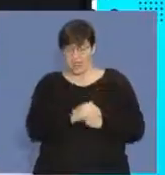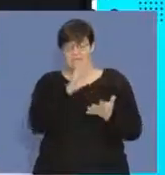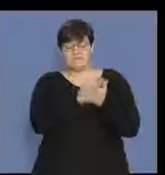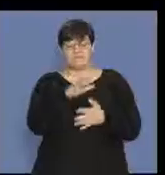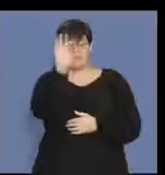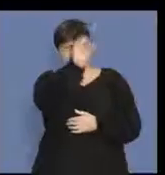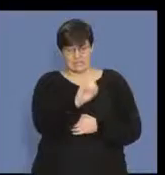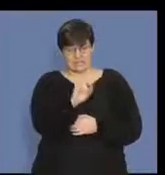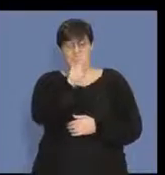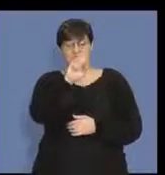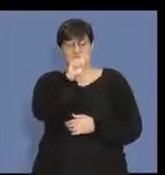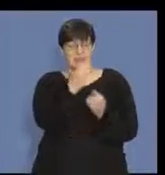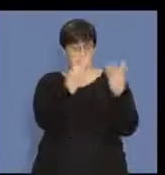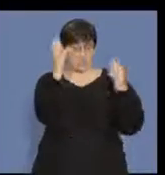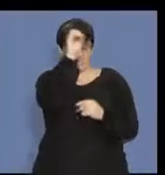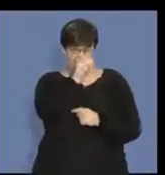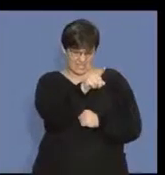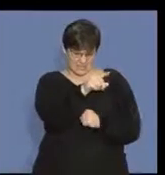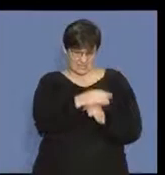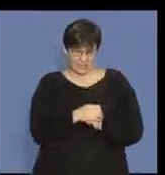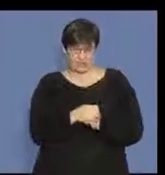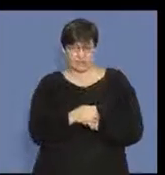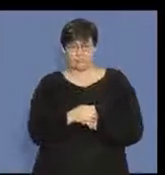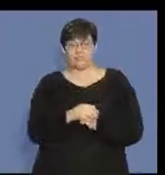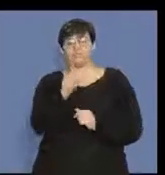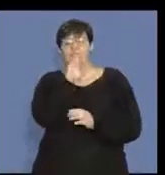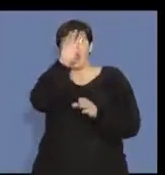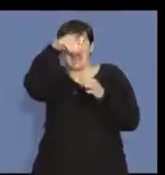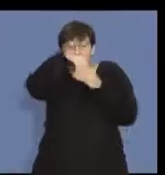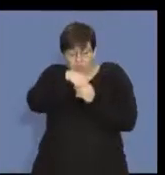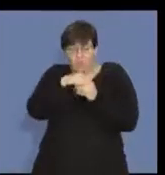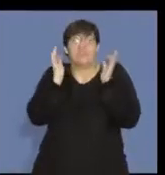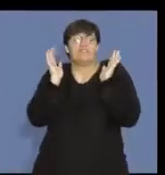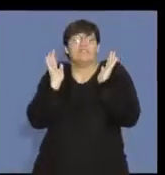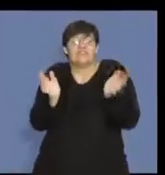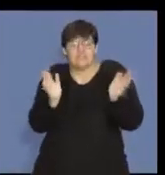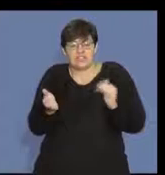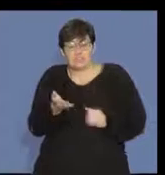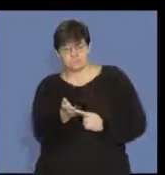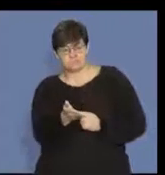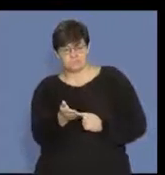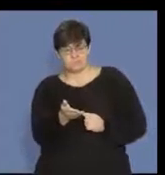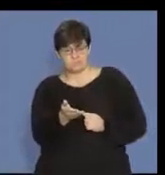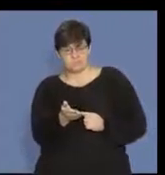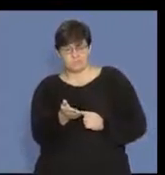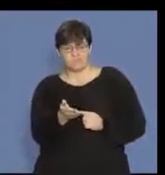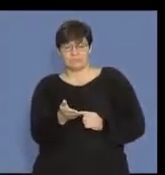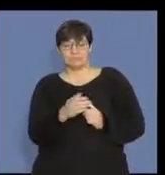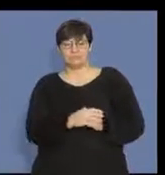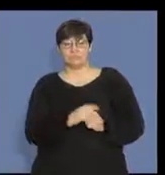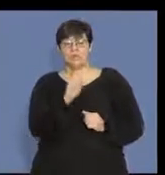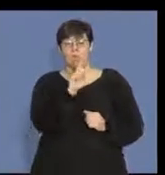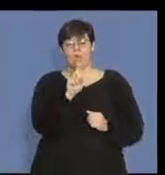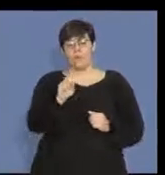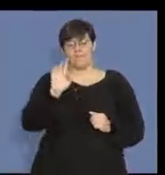importance. 15% is the VAT amount, right? And included in this total amount that